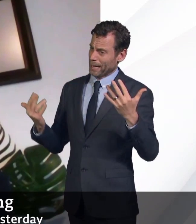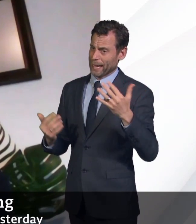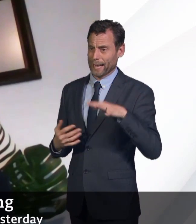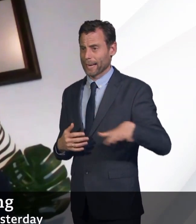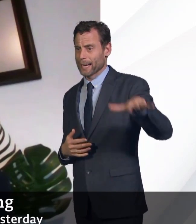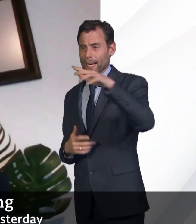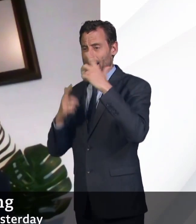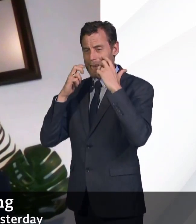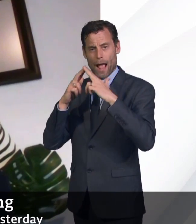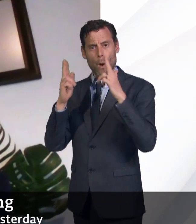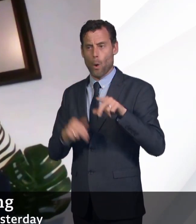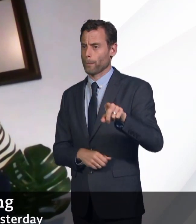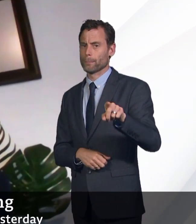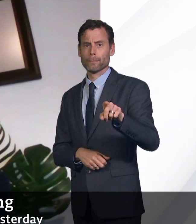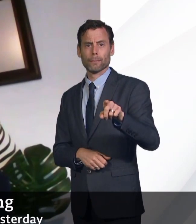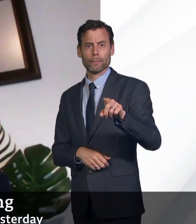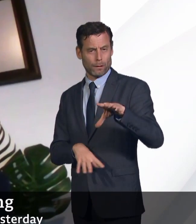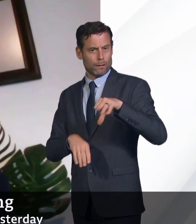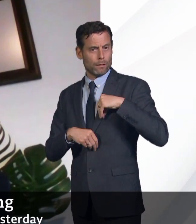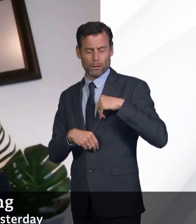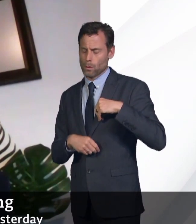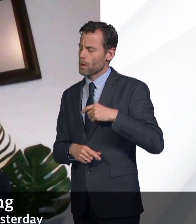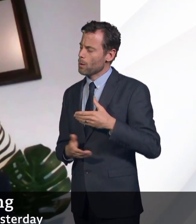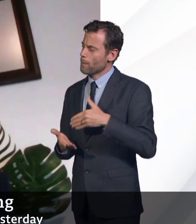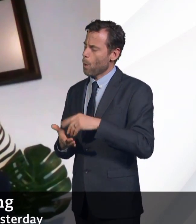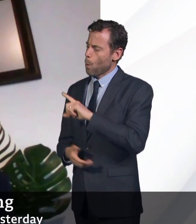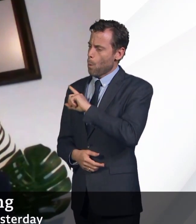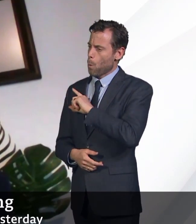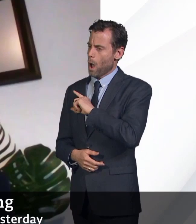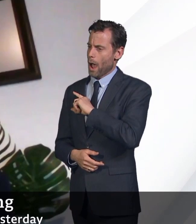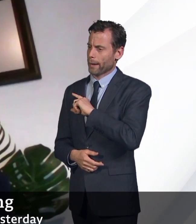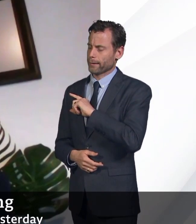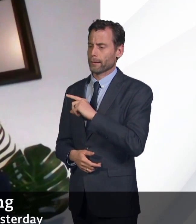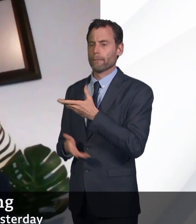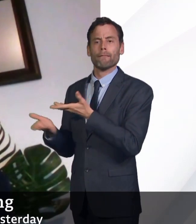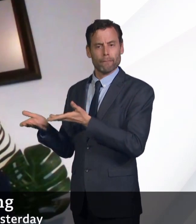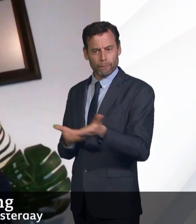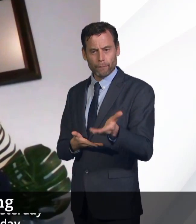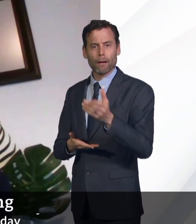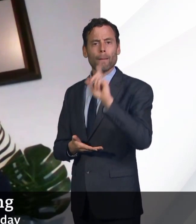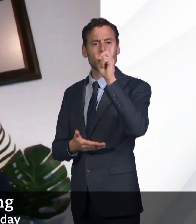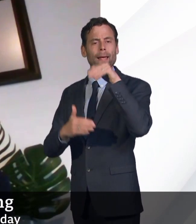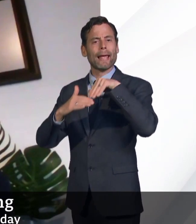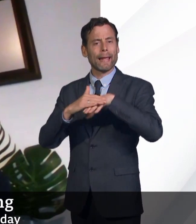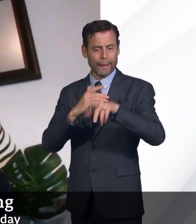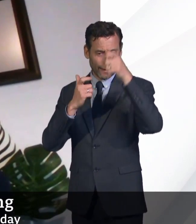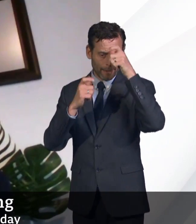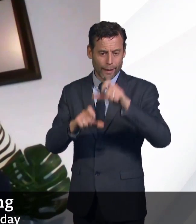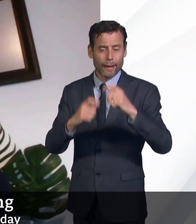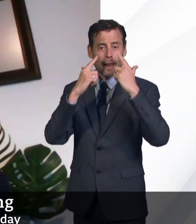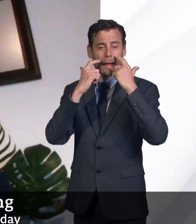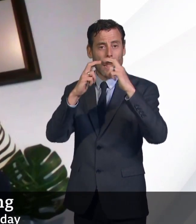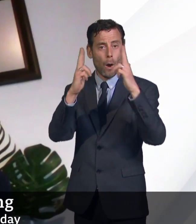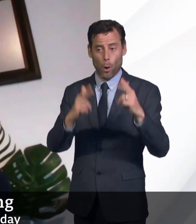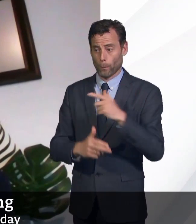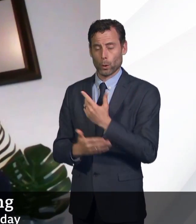still sending positive patients into care homes, and what specific steps is the NHS taking to support the sector to look